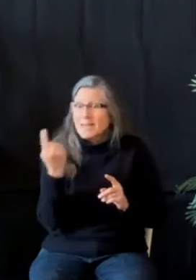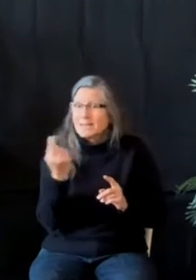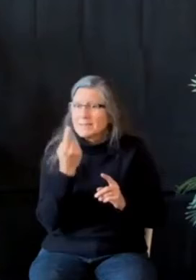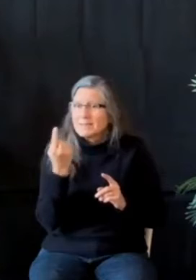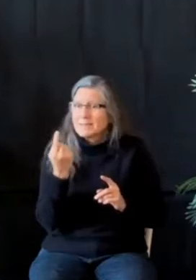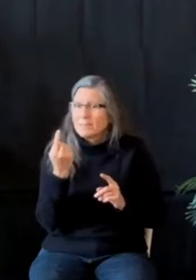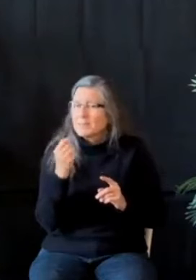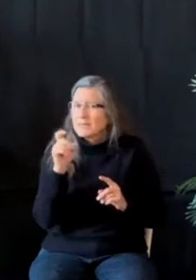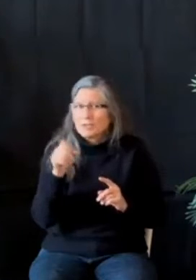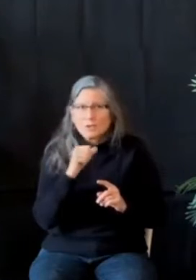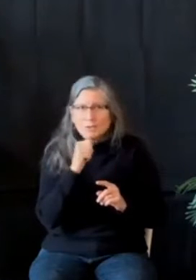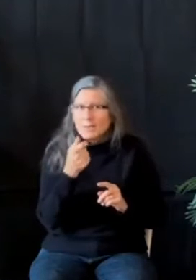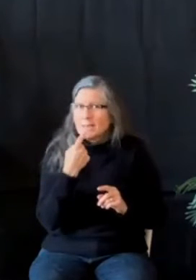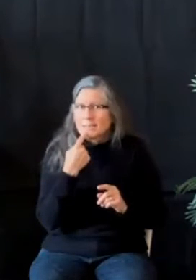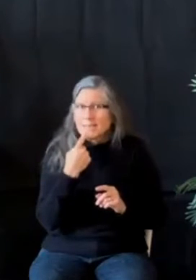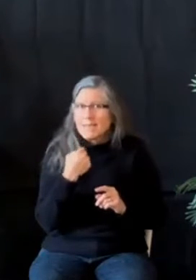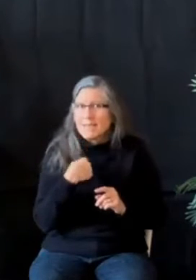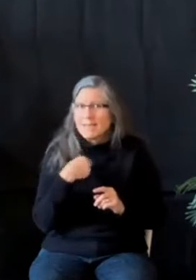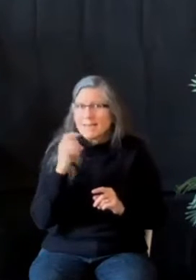eat soap.